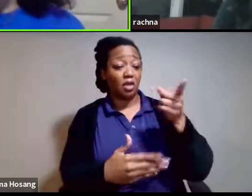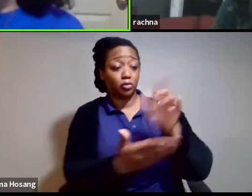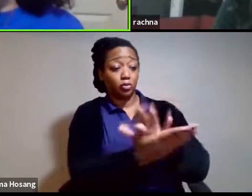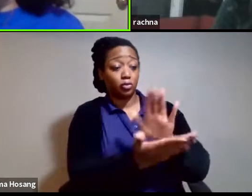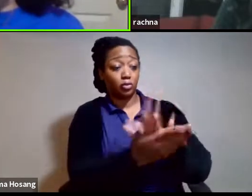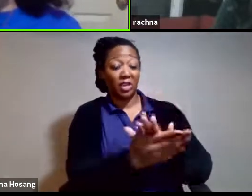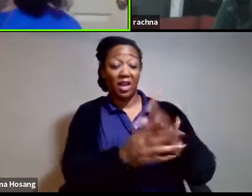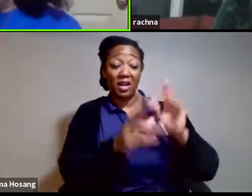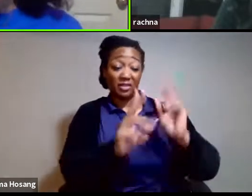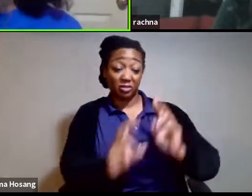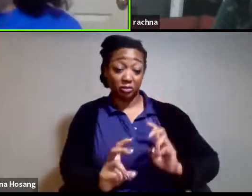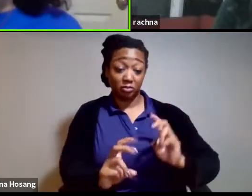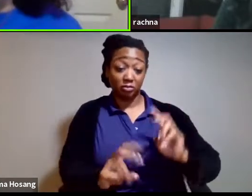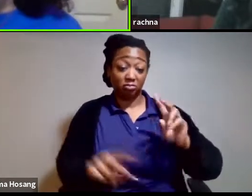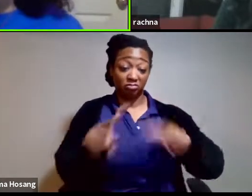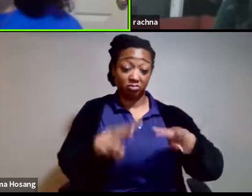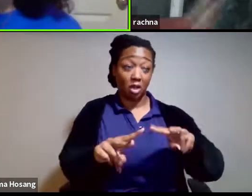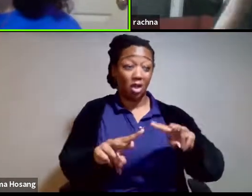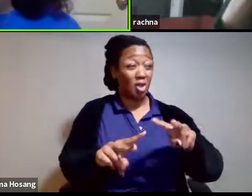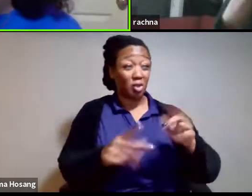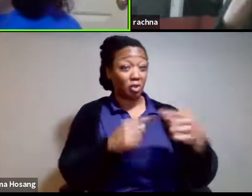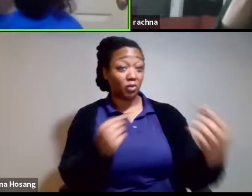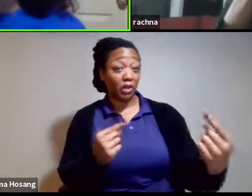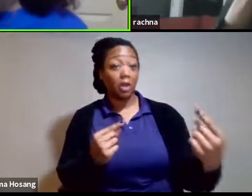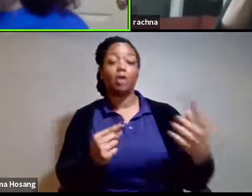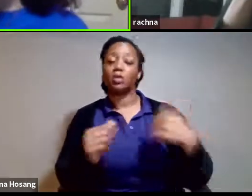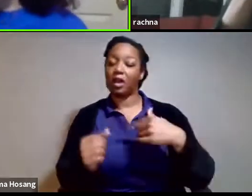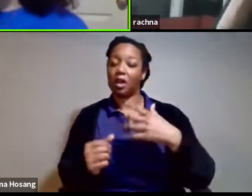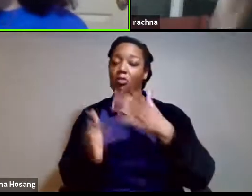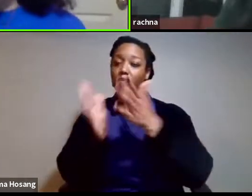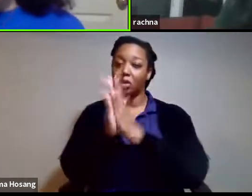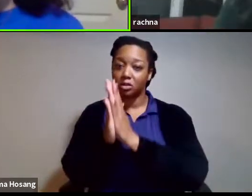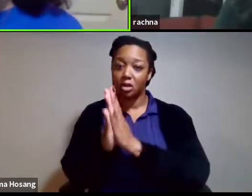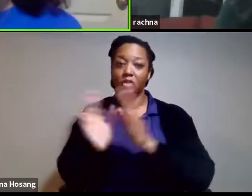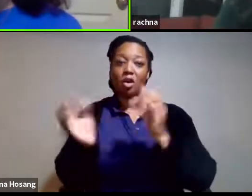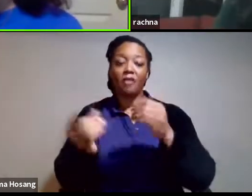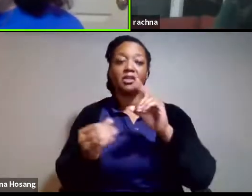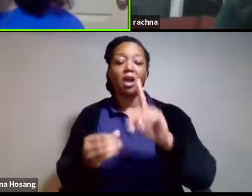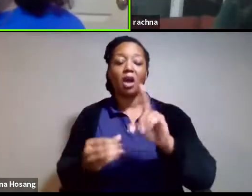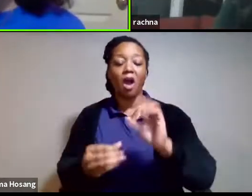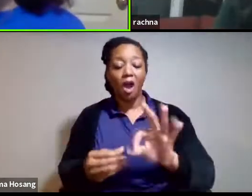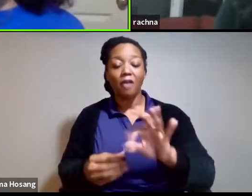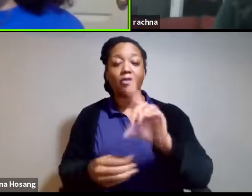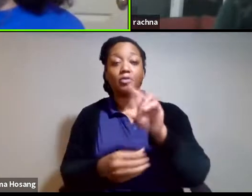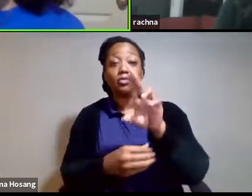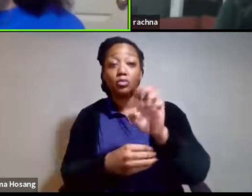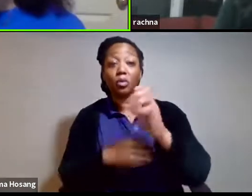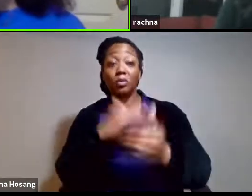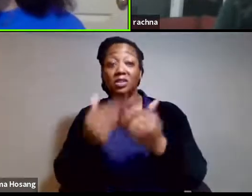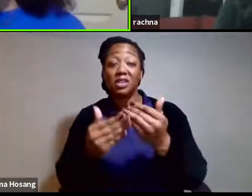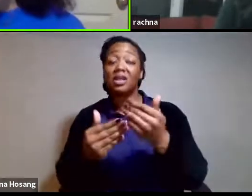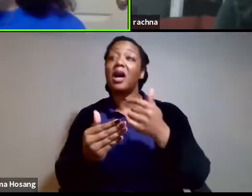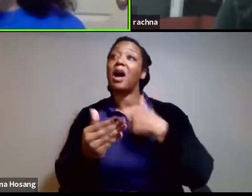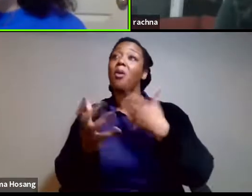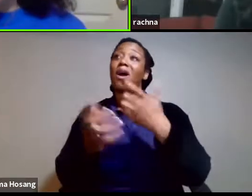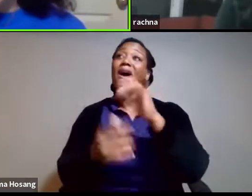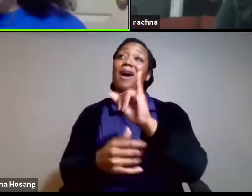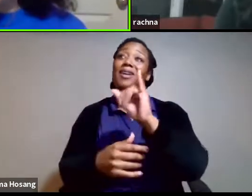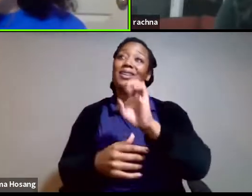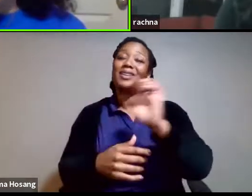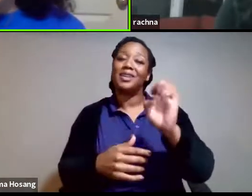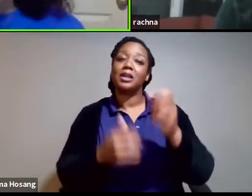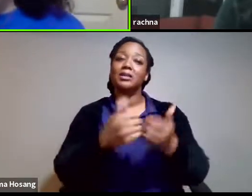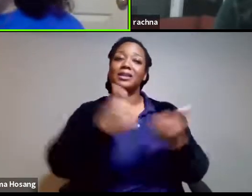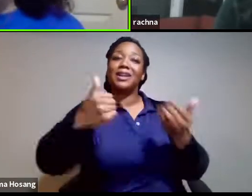you can make a request to the Office of Due Process that you would like an IEE, which is an independent educational